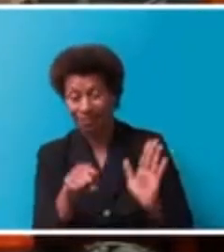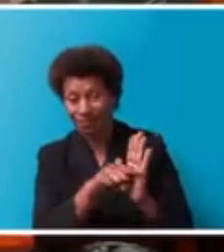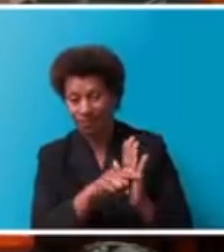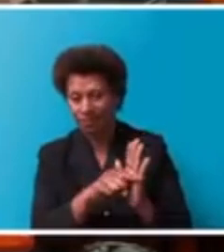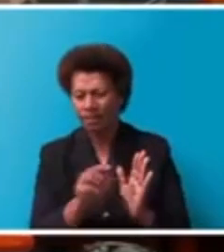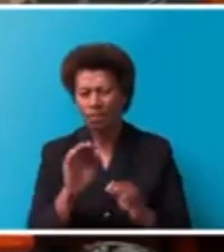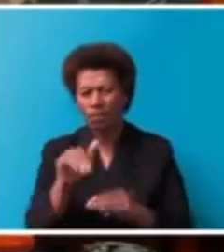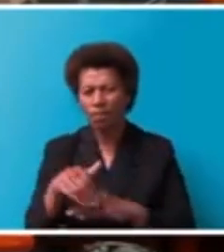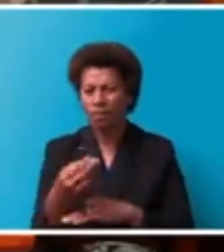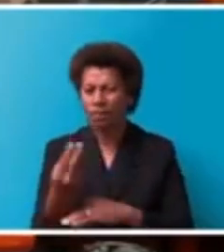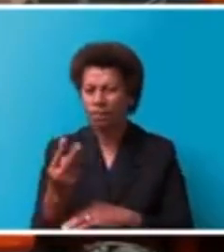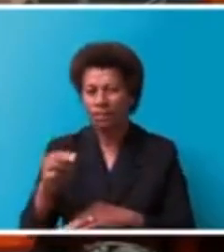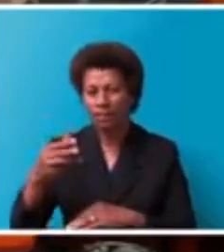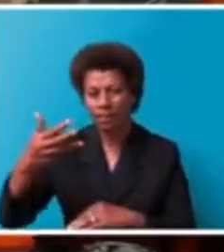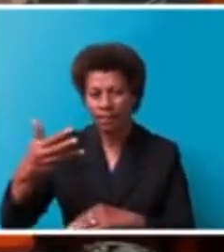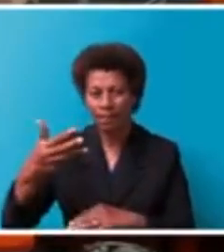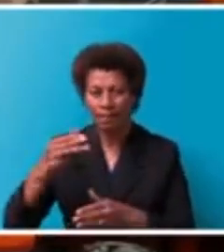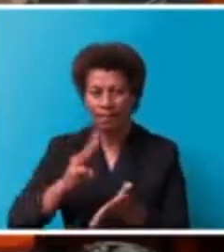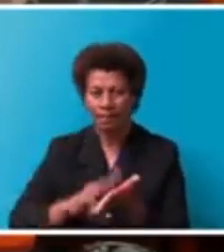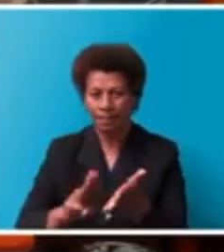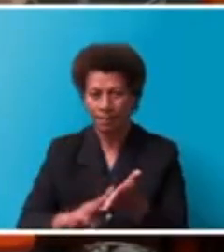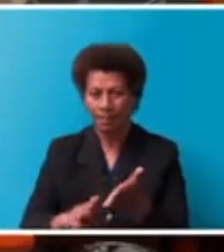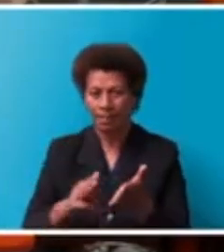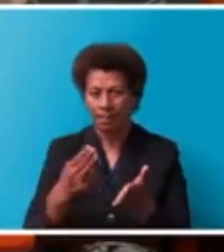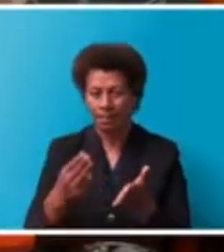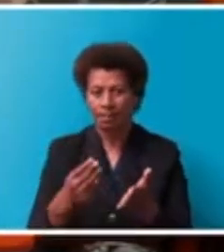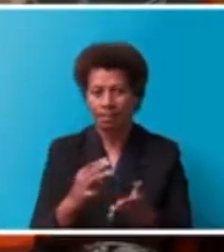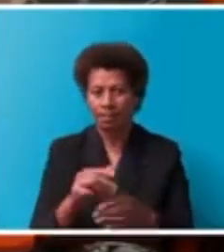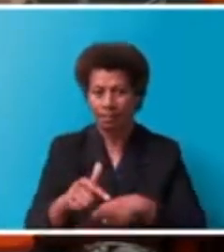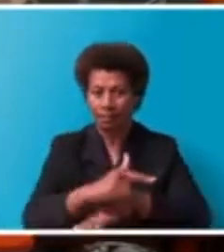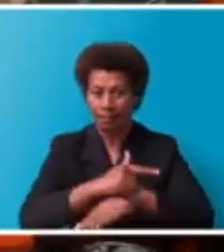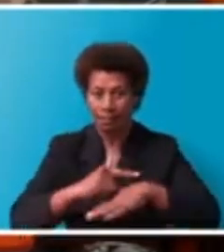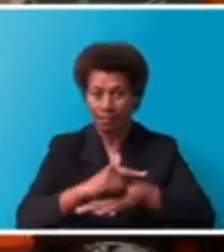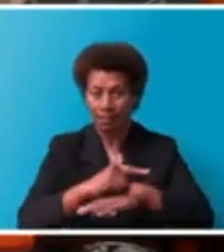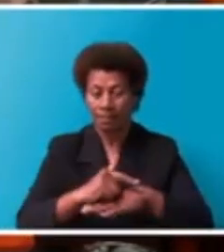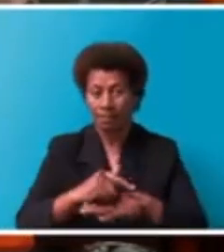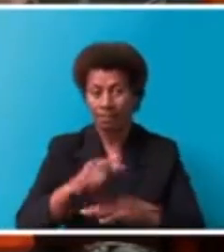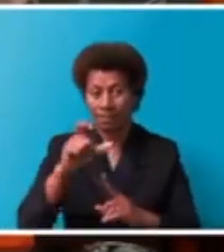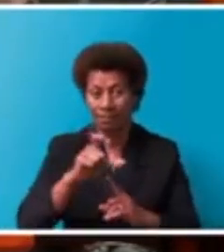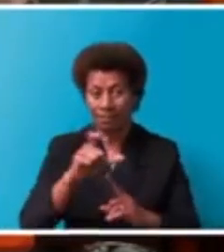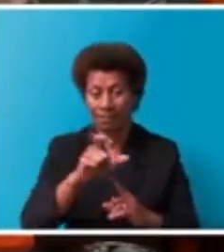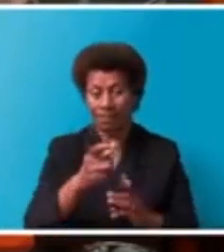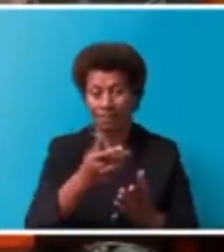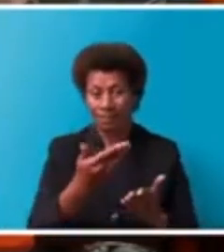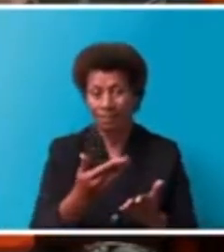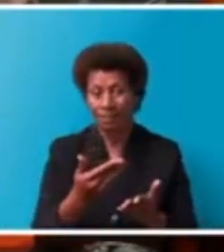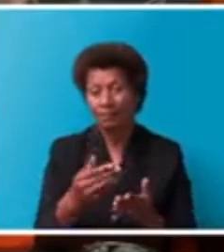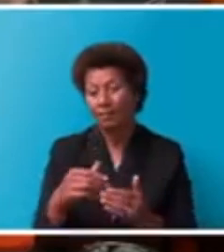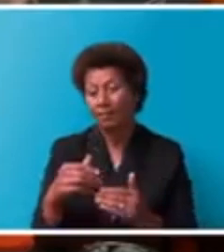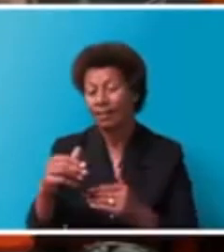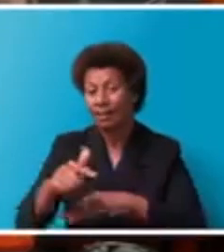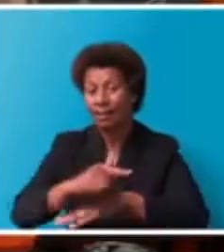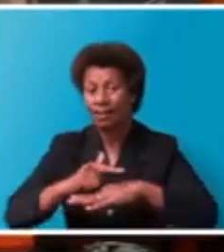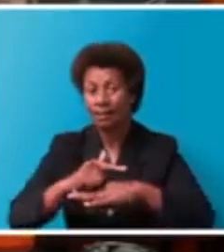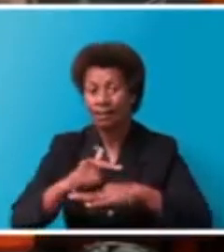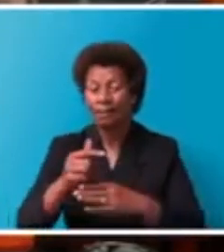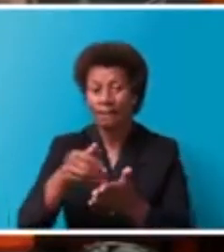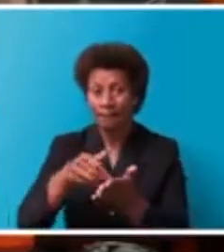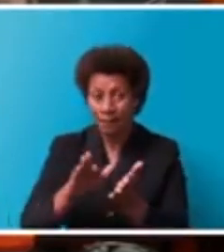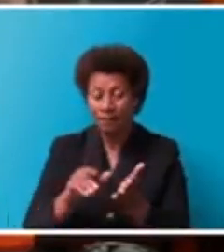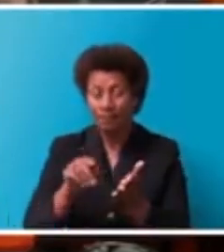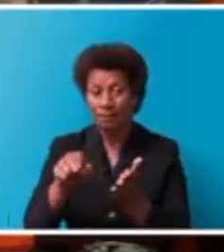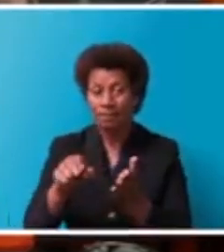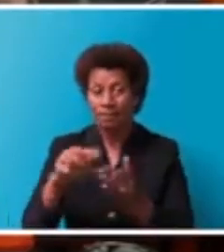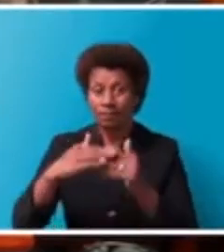last year in capital gains tax for land alone. Land past building, the capital gains tax